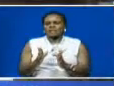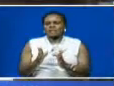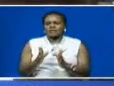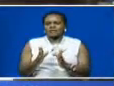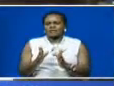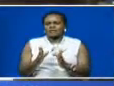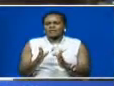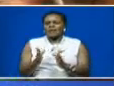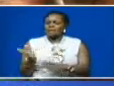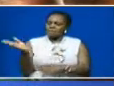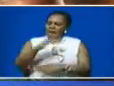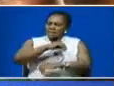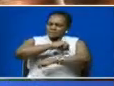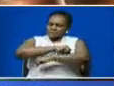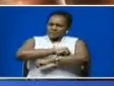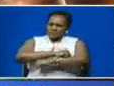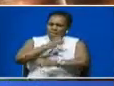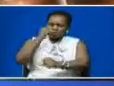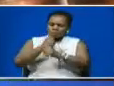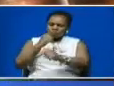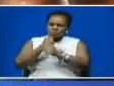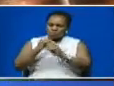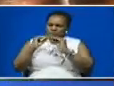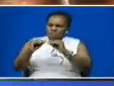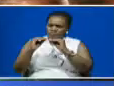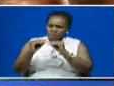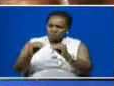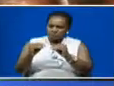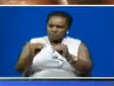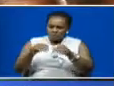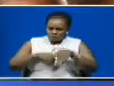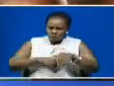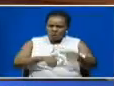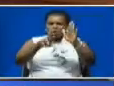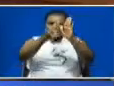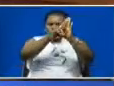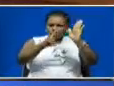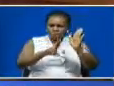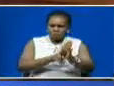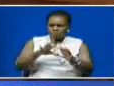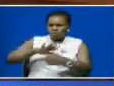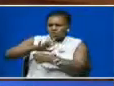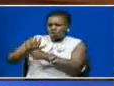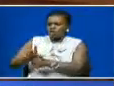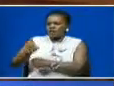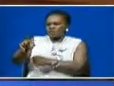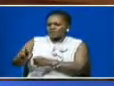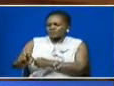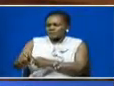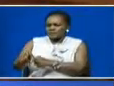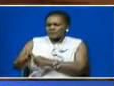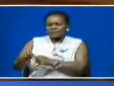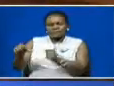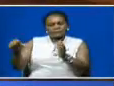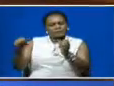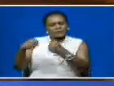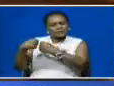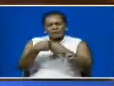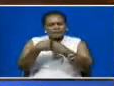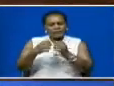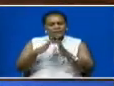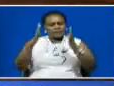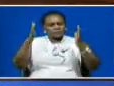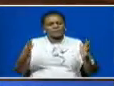teachers, resuming classes and conducting lessons in strict conformity to the COVID-19 protocols remains the biggest